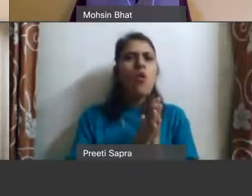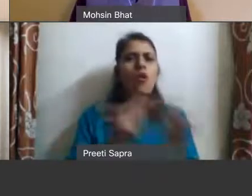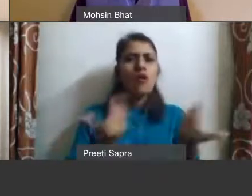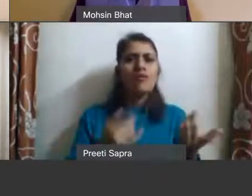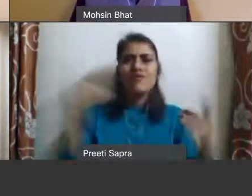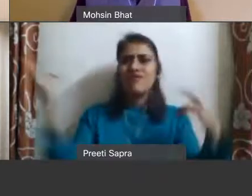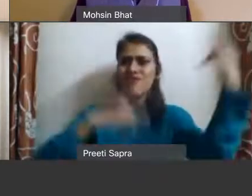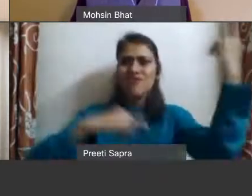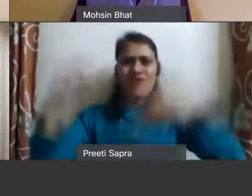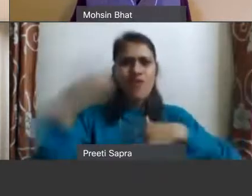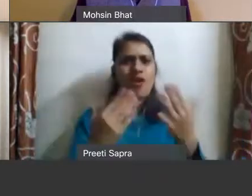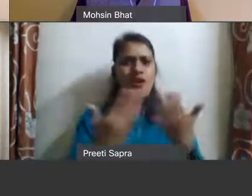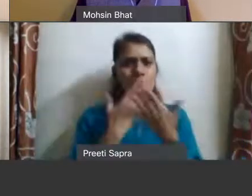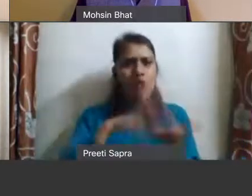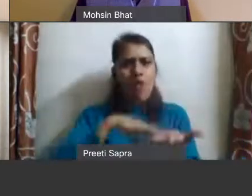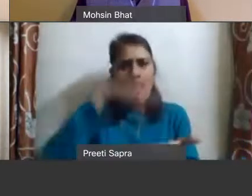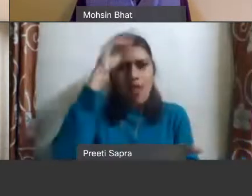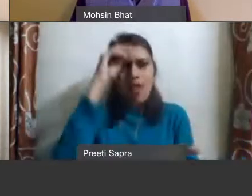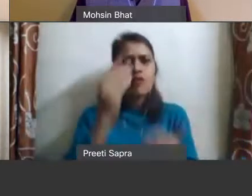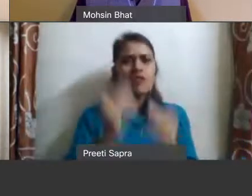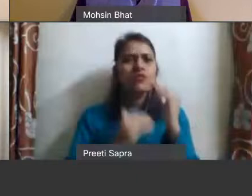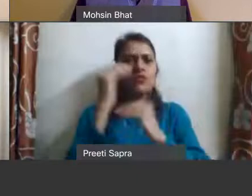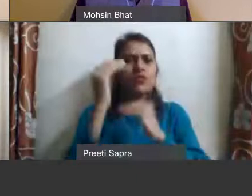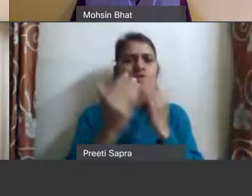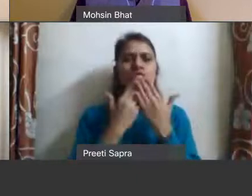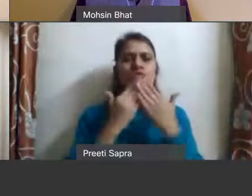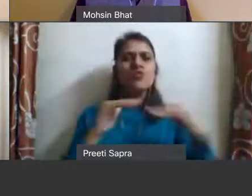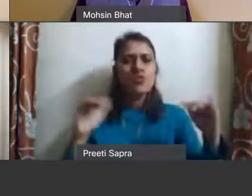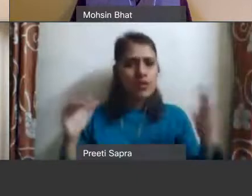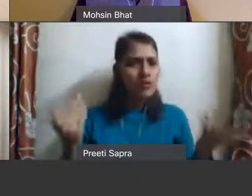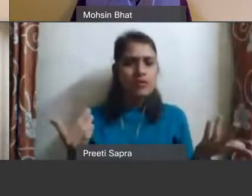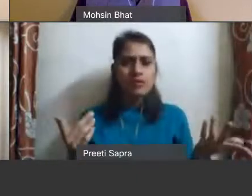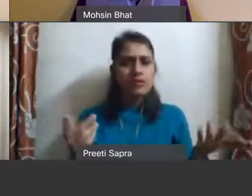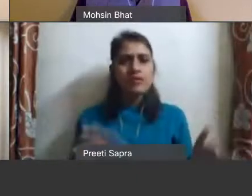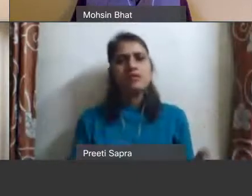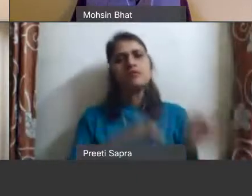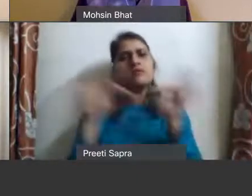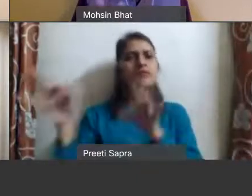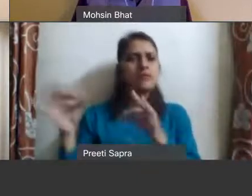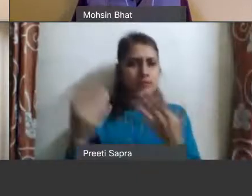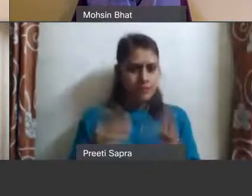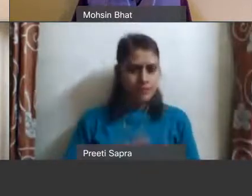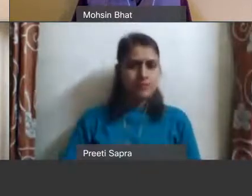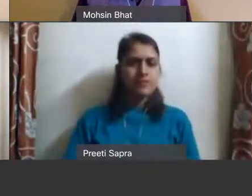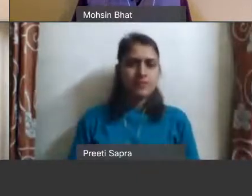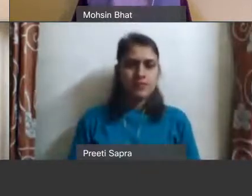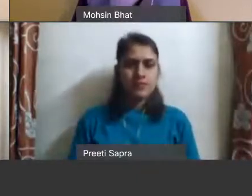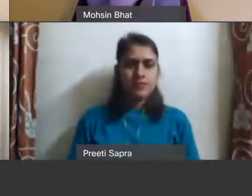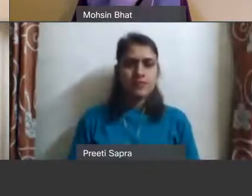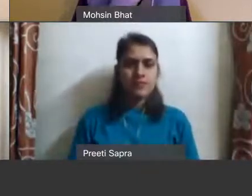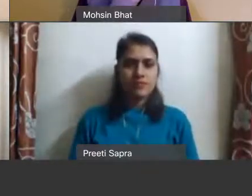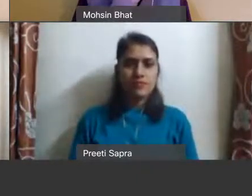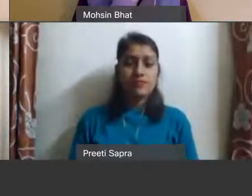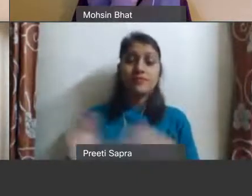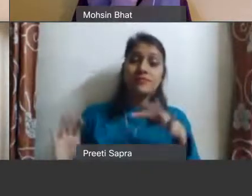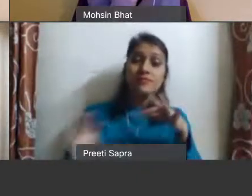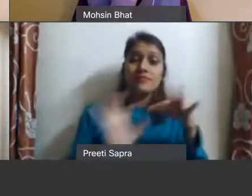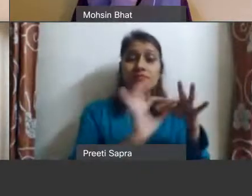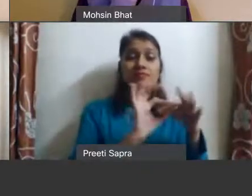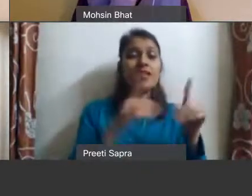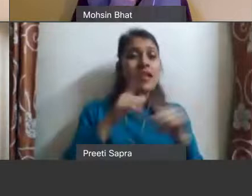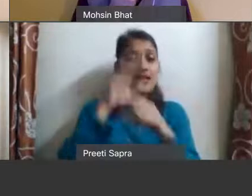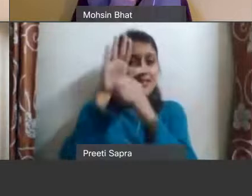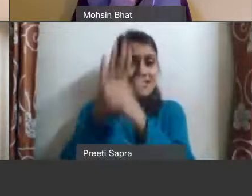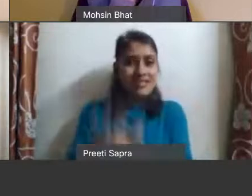tribunals, their citizenship status is in some state of suspended animation. Now, specifically in relation to discrimination